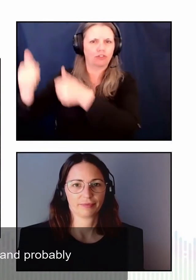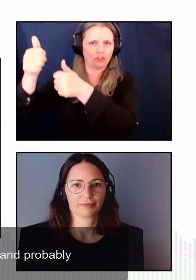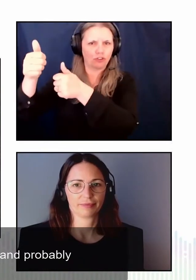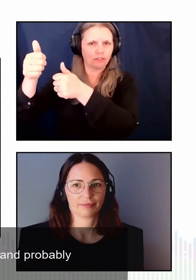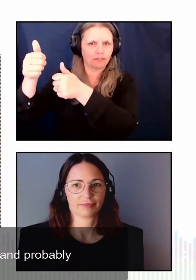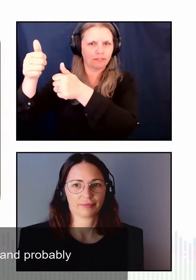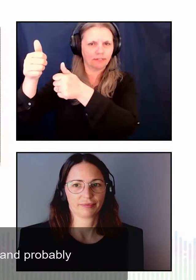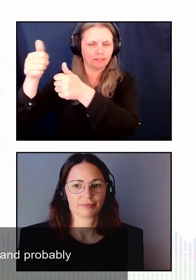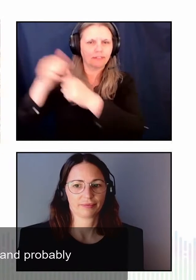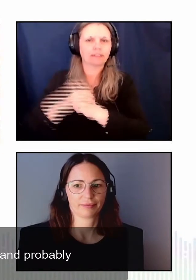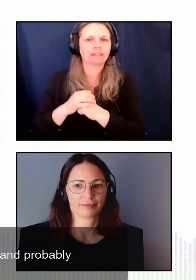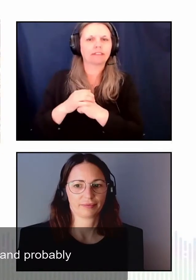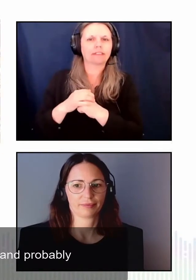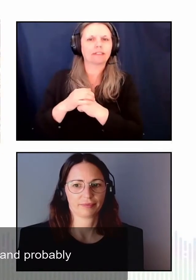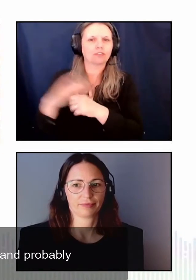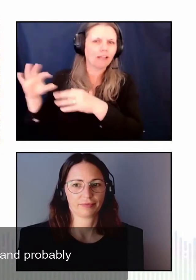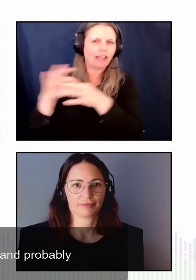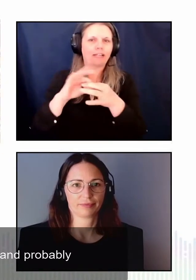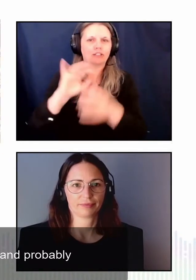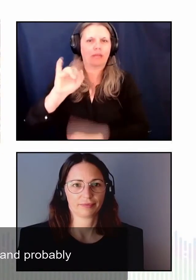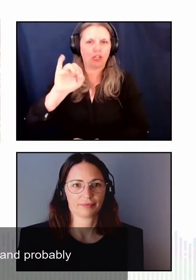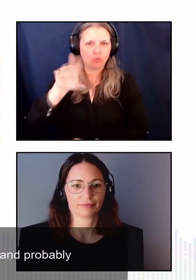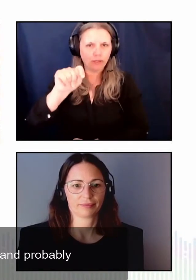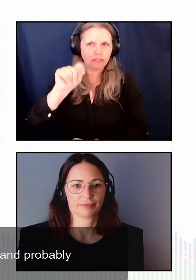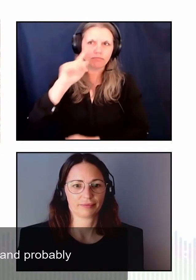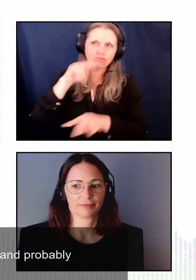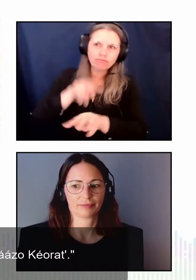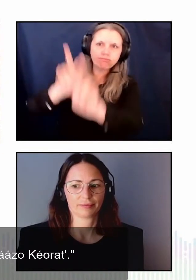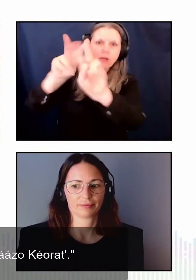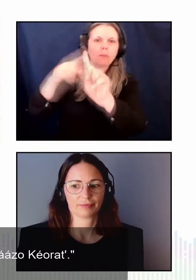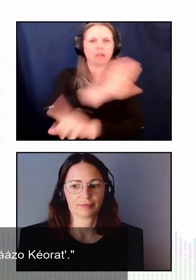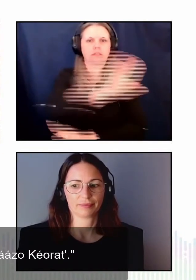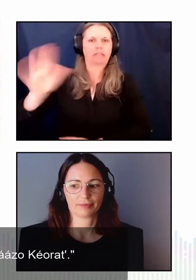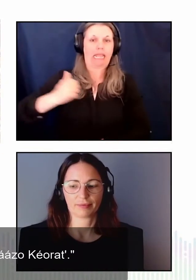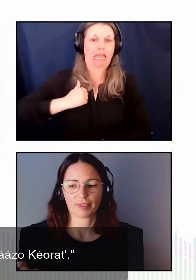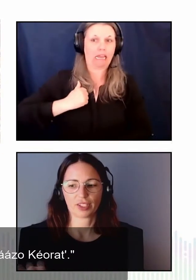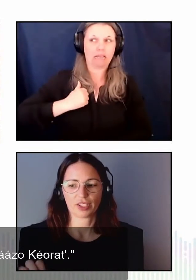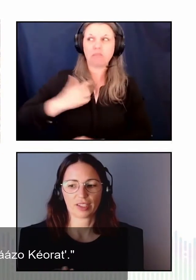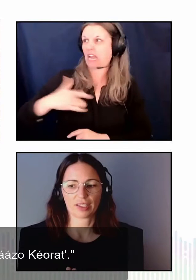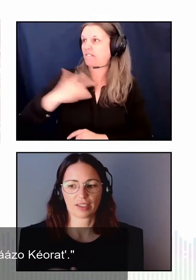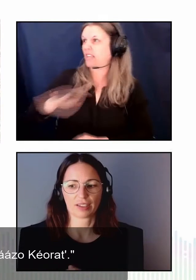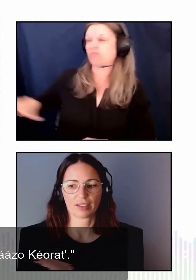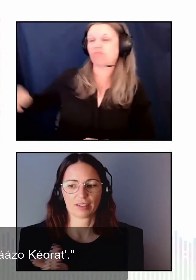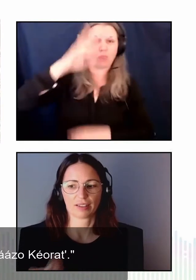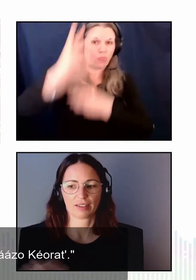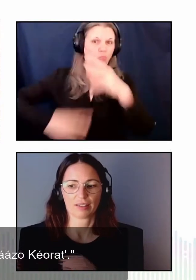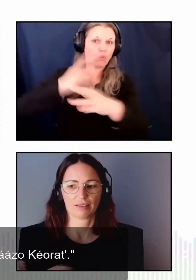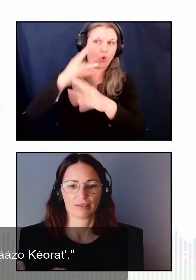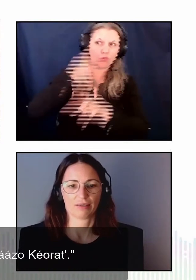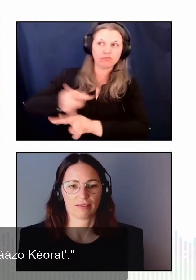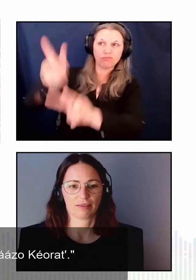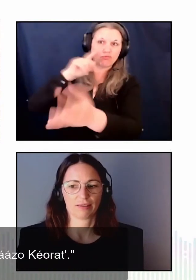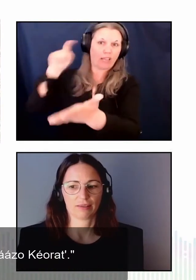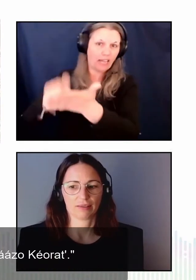Inuit community, as well as all of Canada and probably internationally. The title of